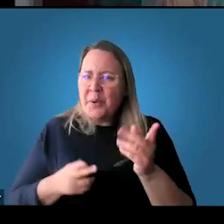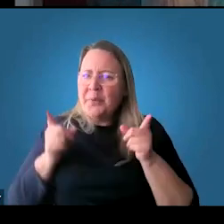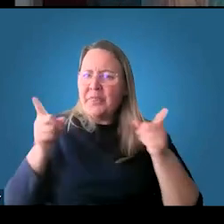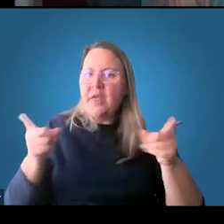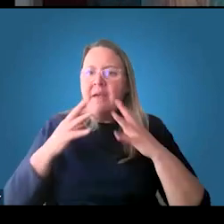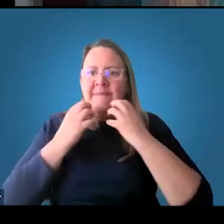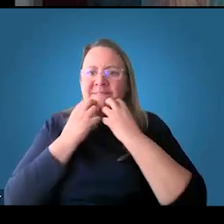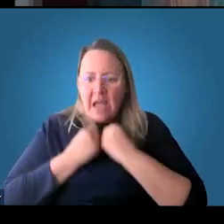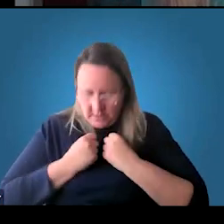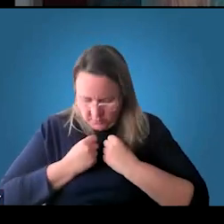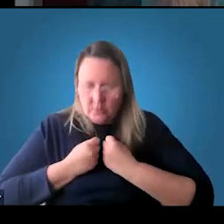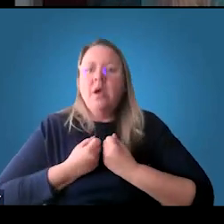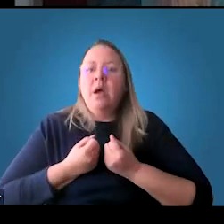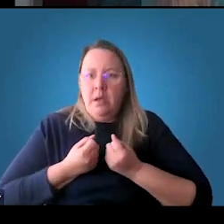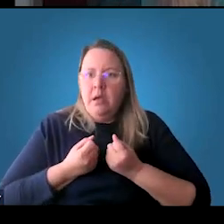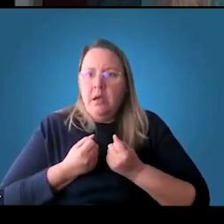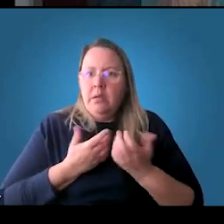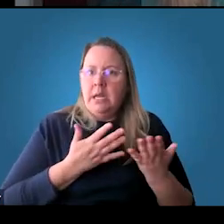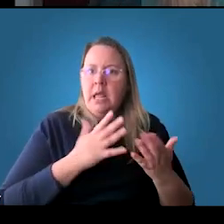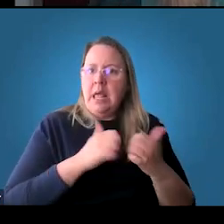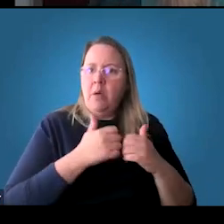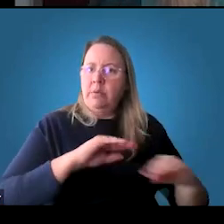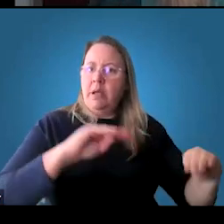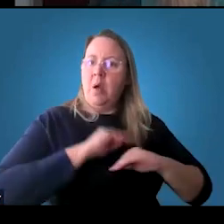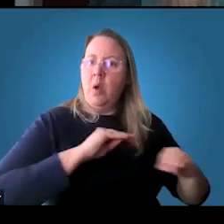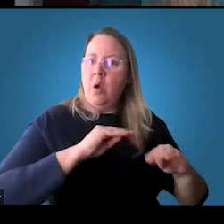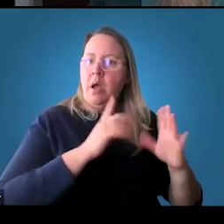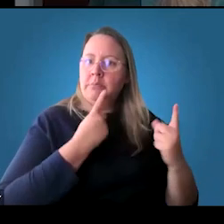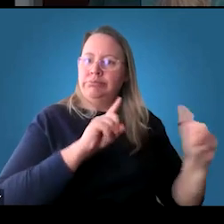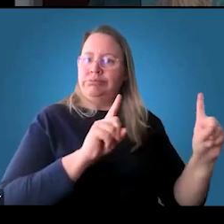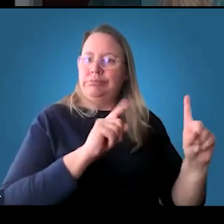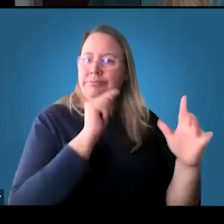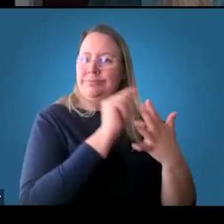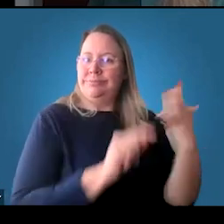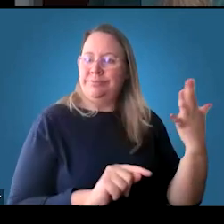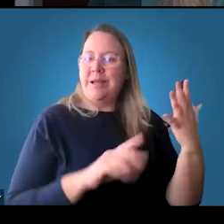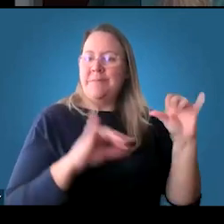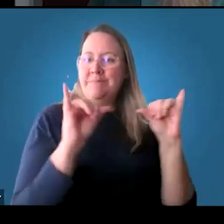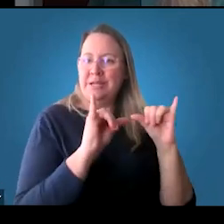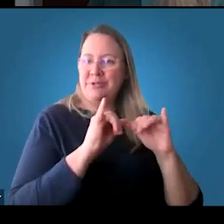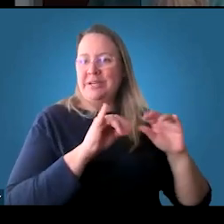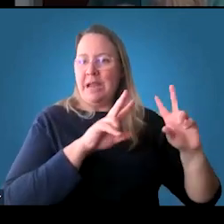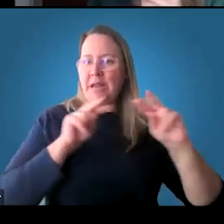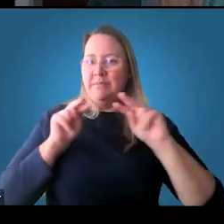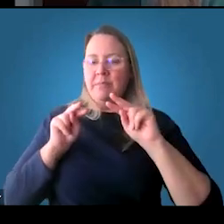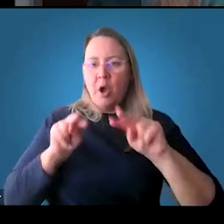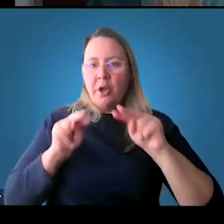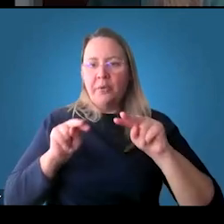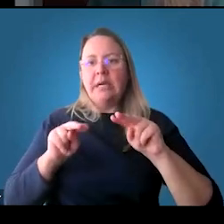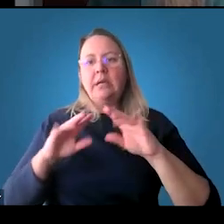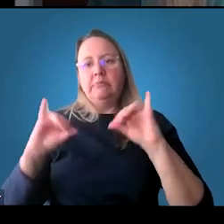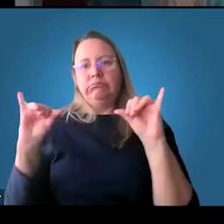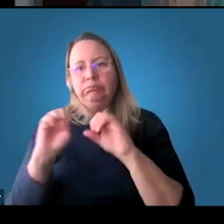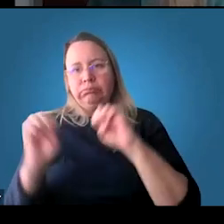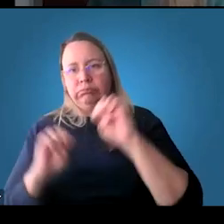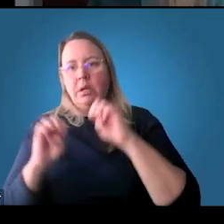can help us decide which outputs and outcomes are worth monitoring, measuring, and reporting out on. They're a compass